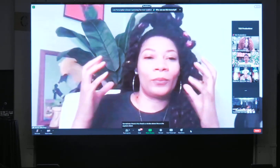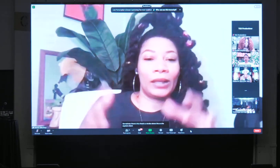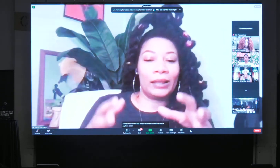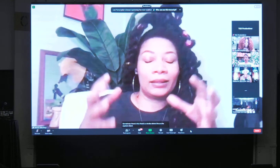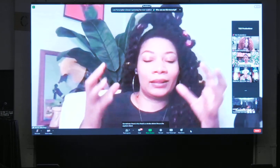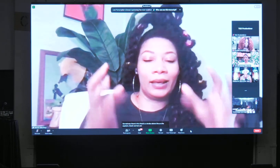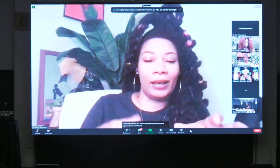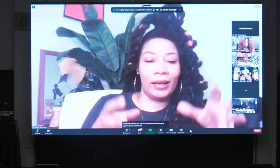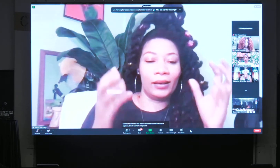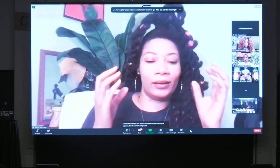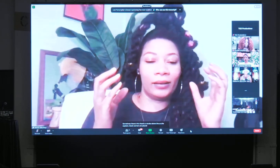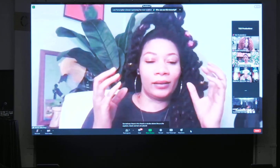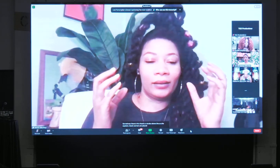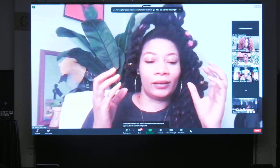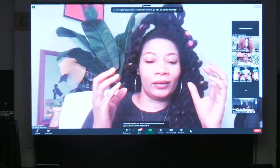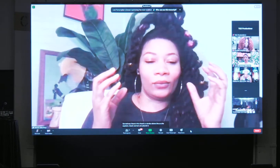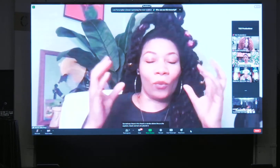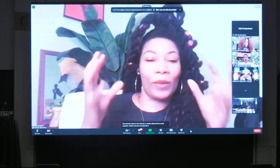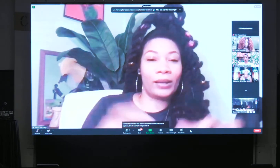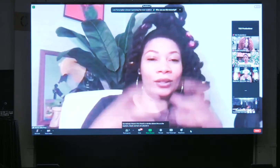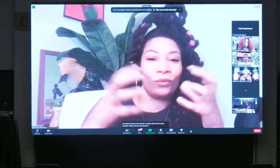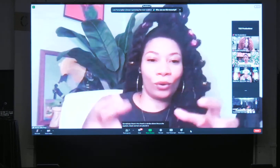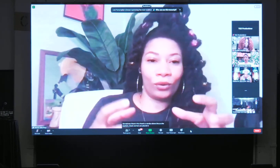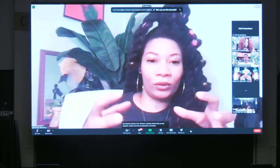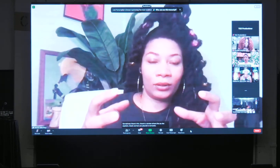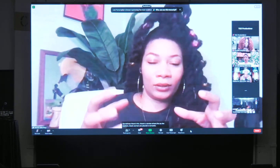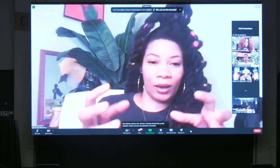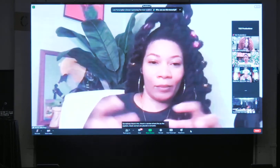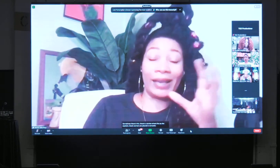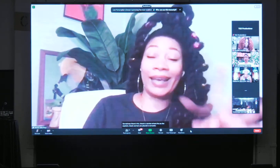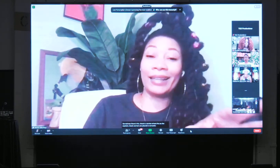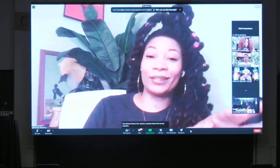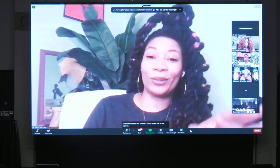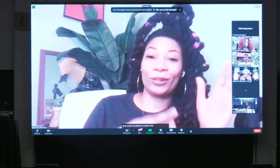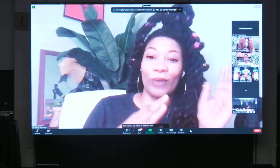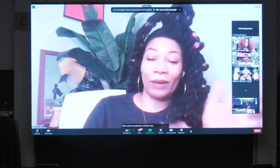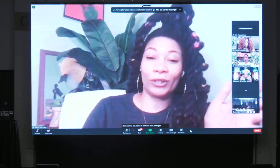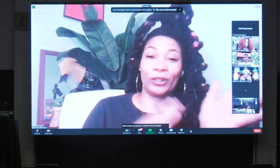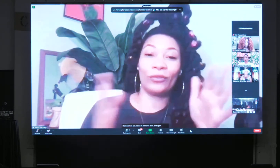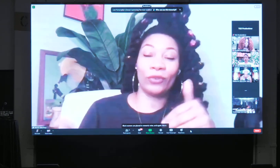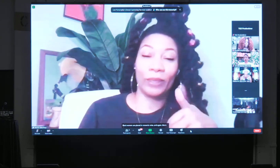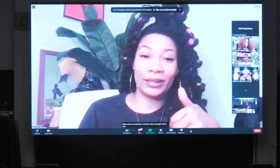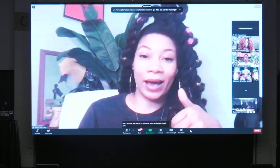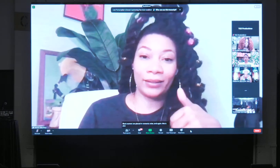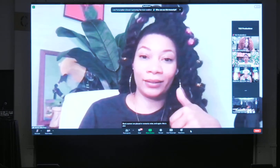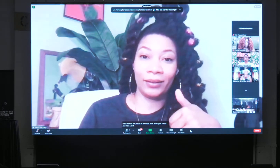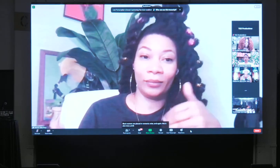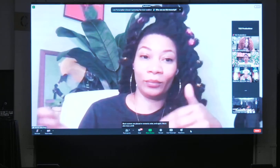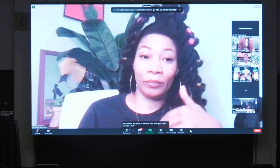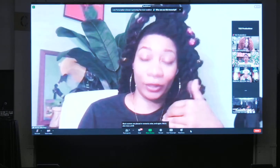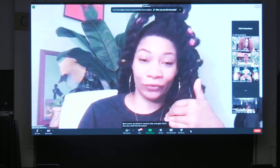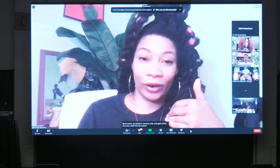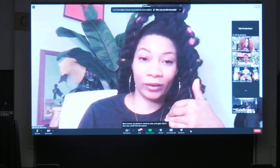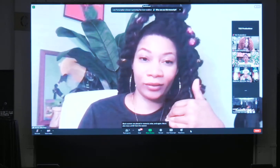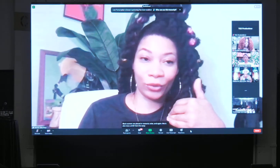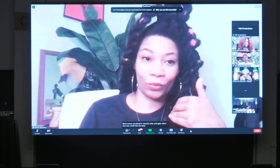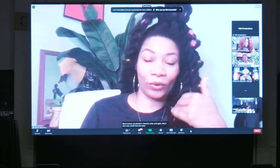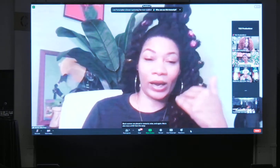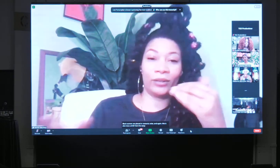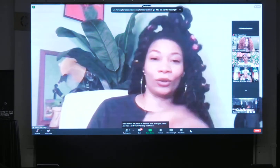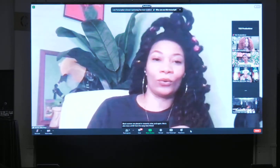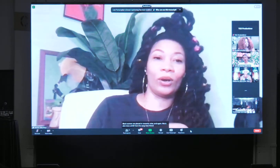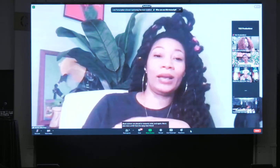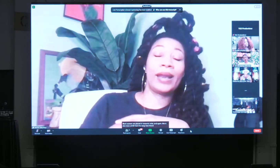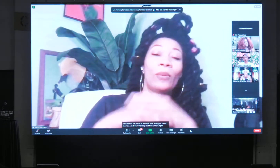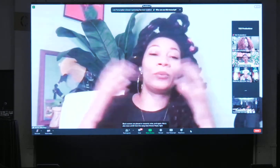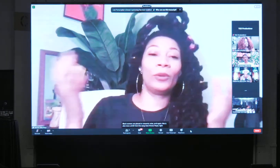are placed in romantic roles. And again, this is also now a shift from the sassy best friend trope,